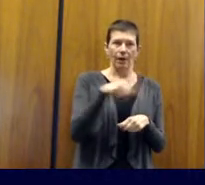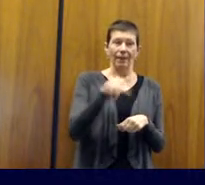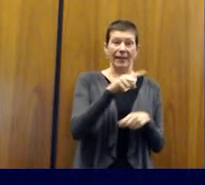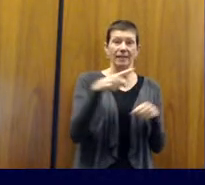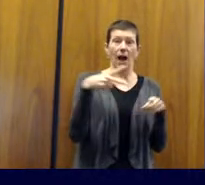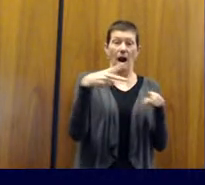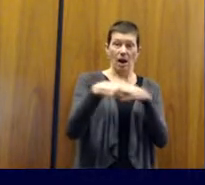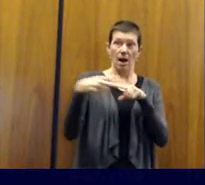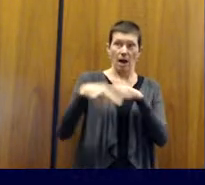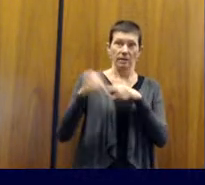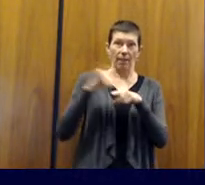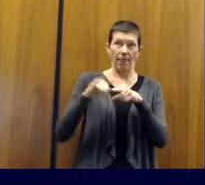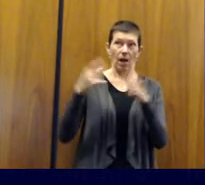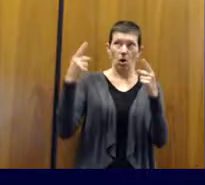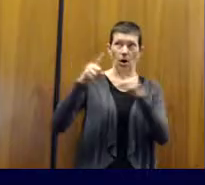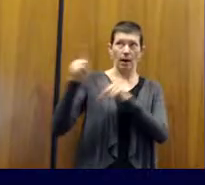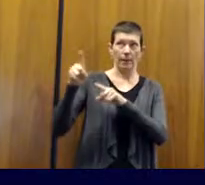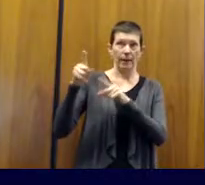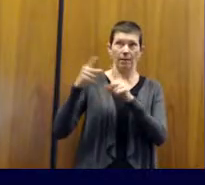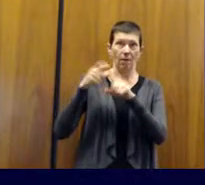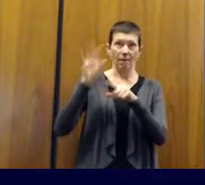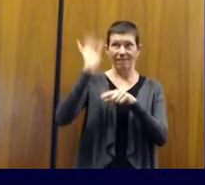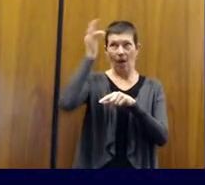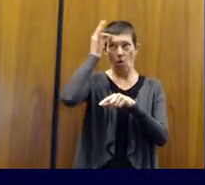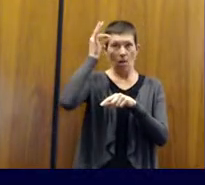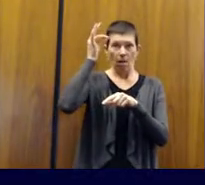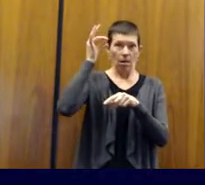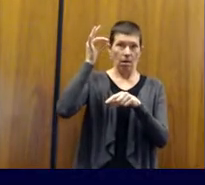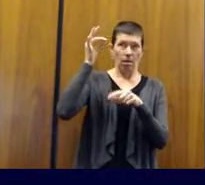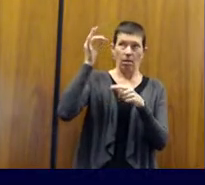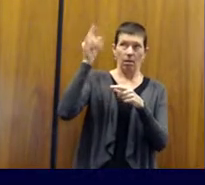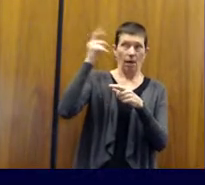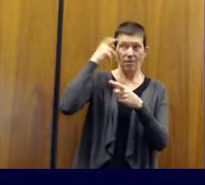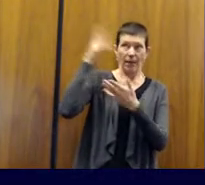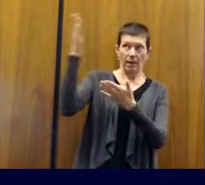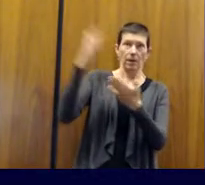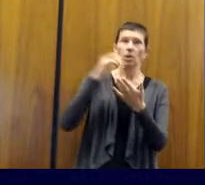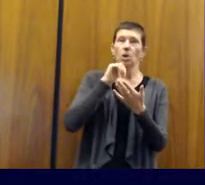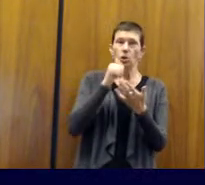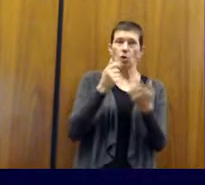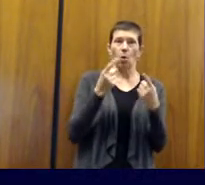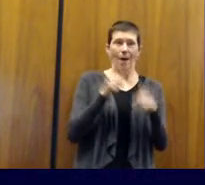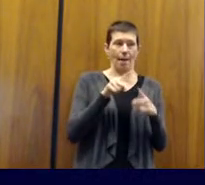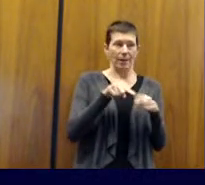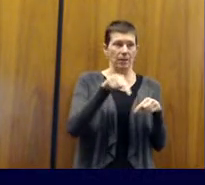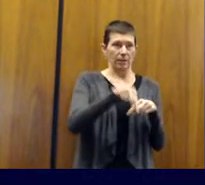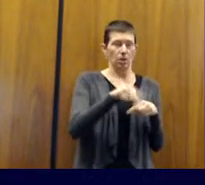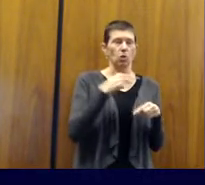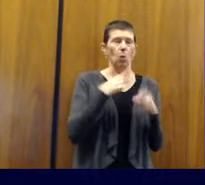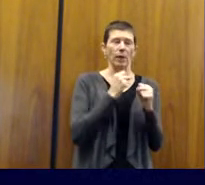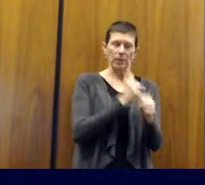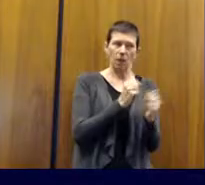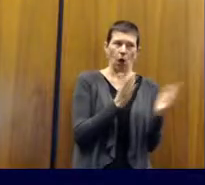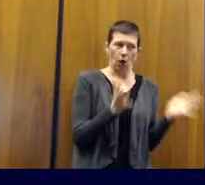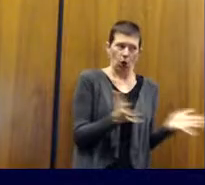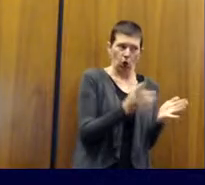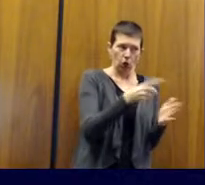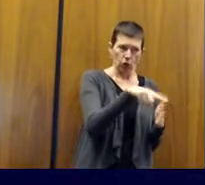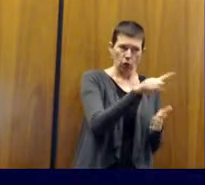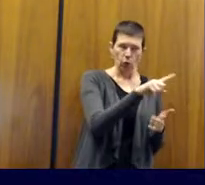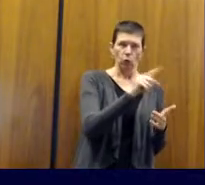cuts that are coming down from the federal government do not happen. So we highly encourage you